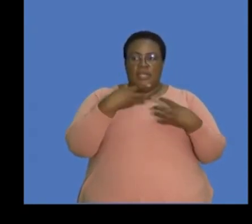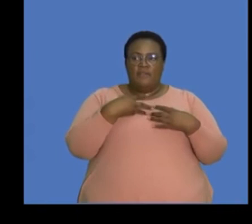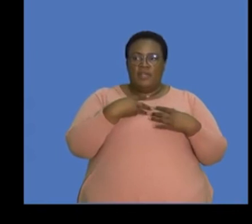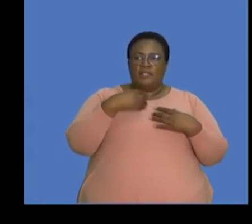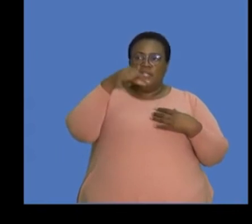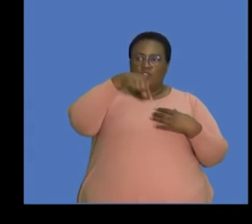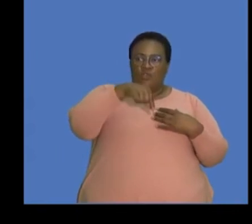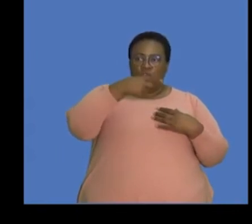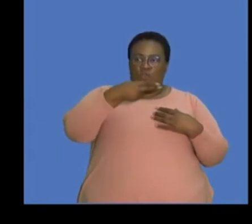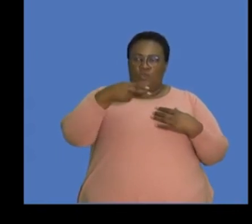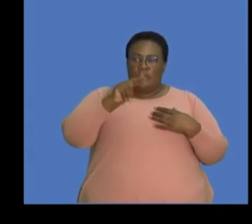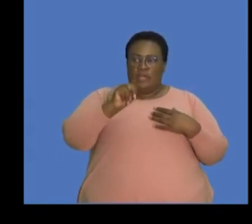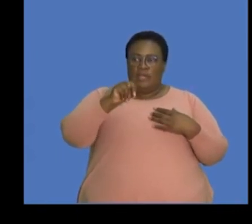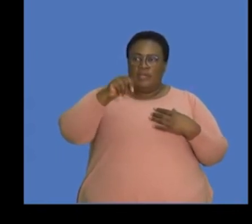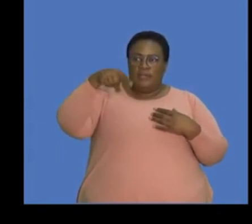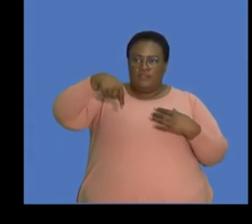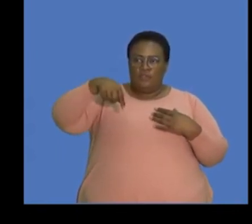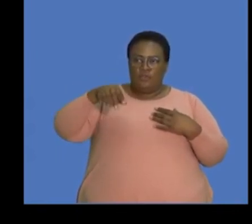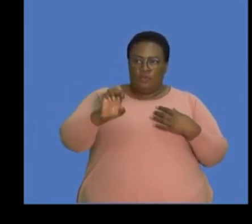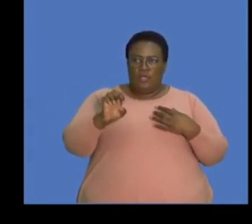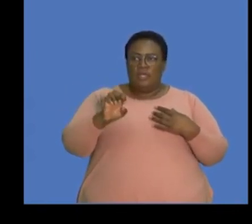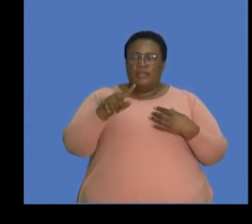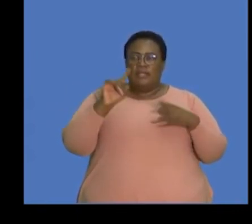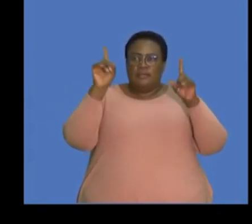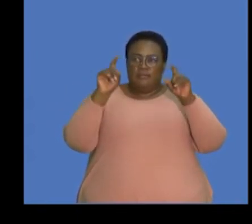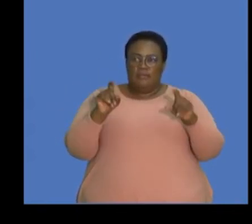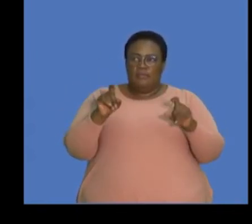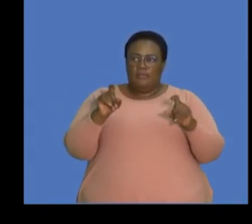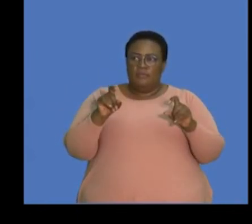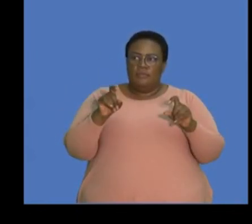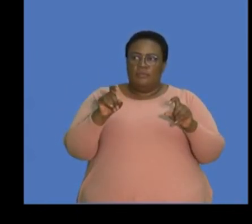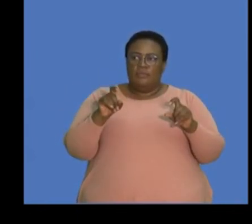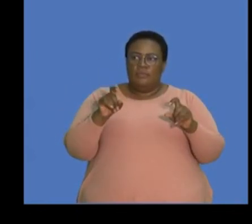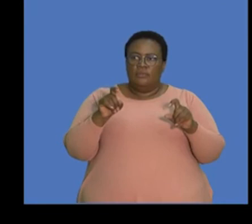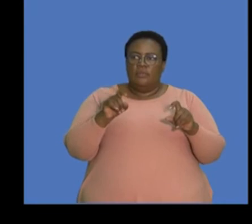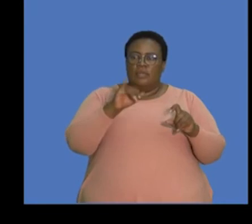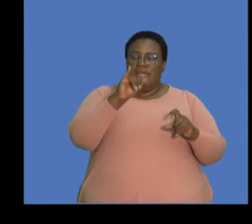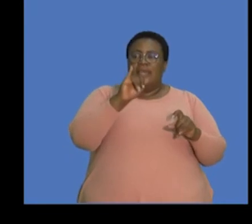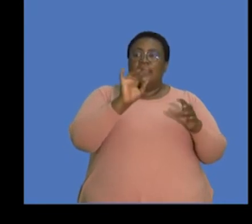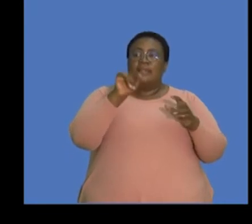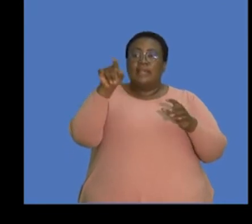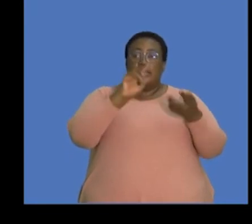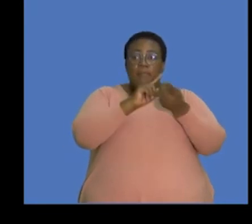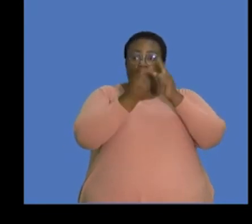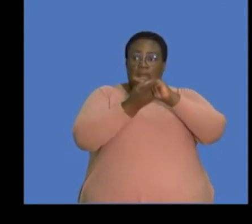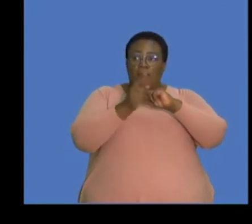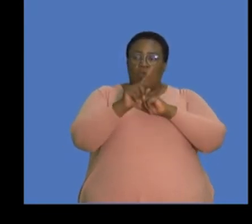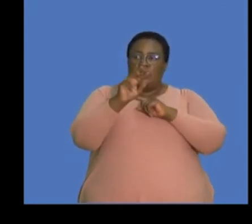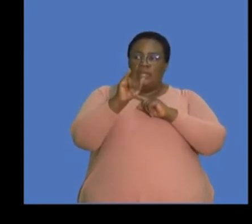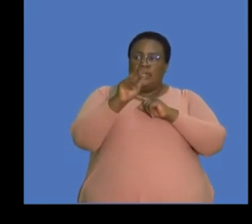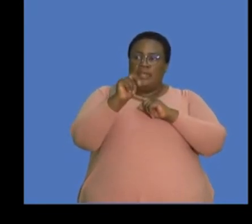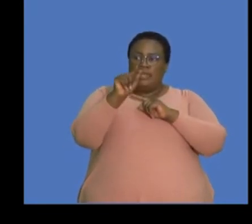us to this mathematical equation, which is actually what the principle of quantization of charge is all about. And